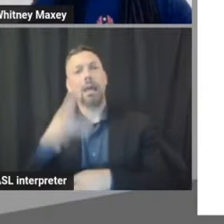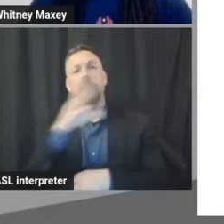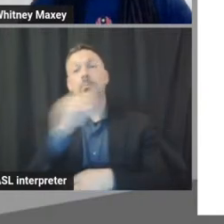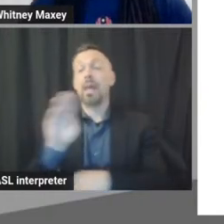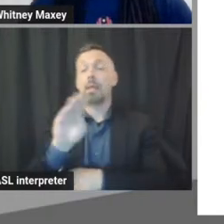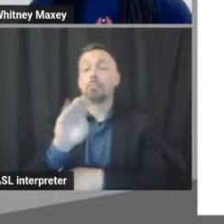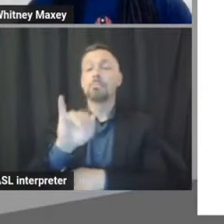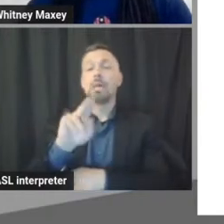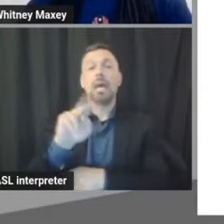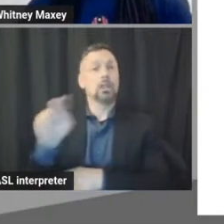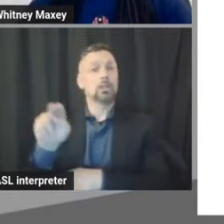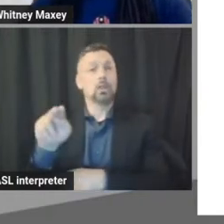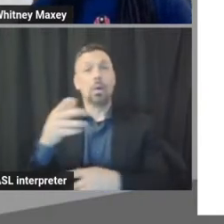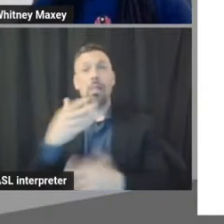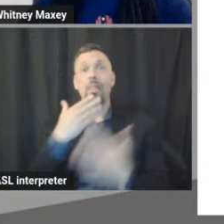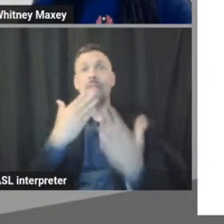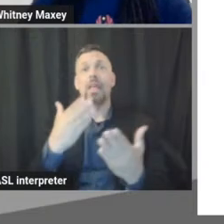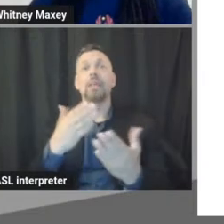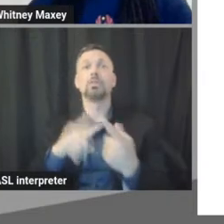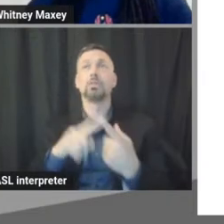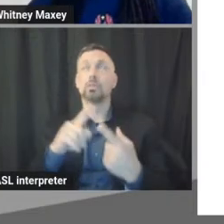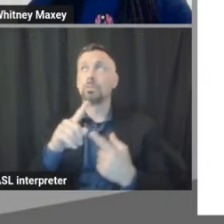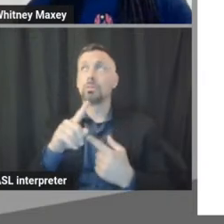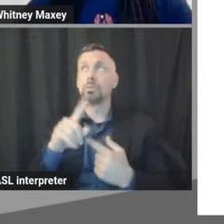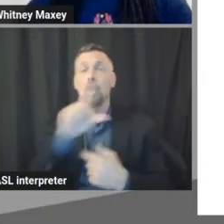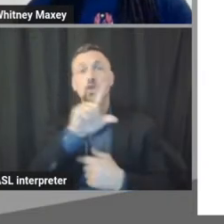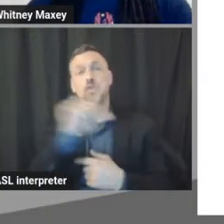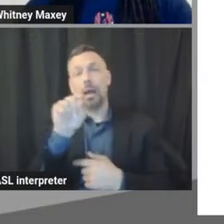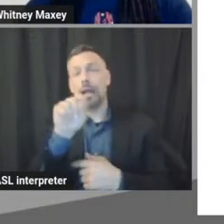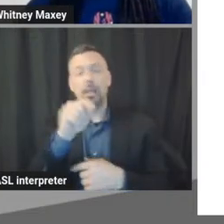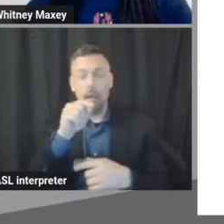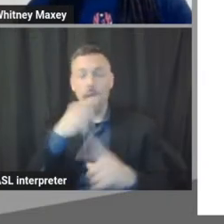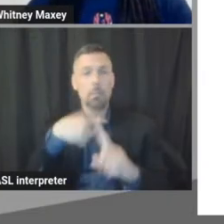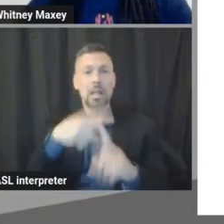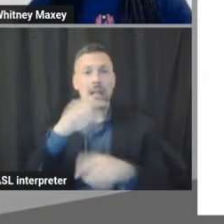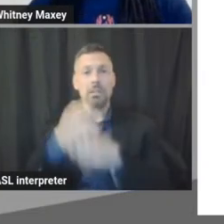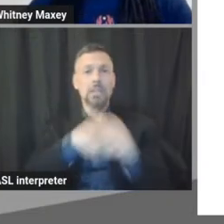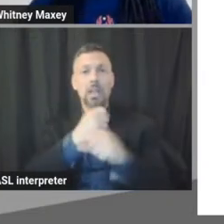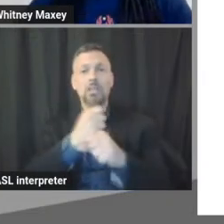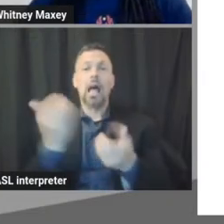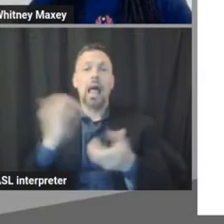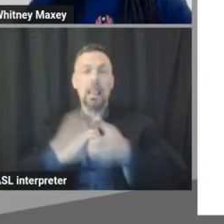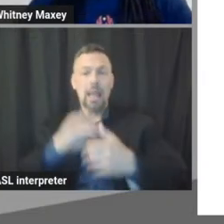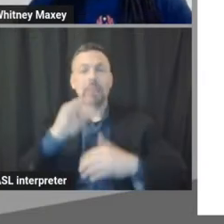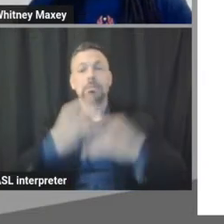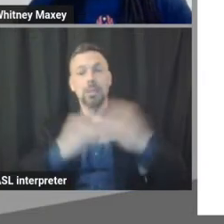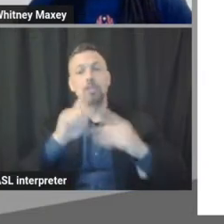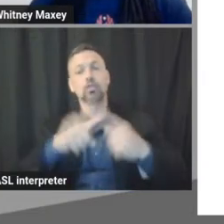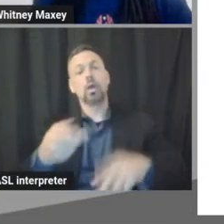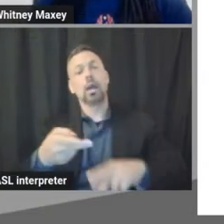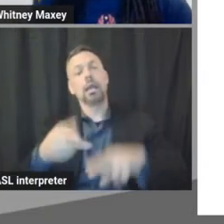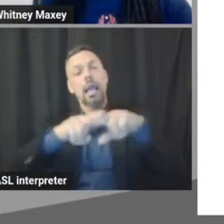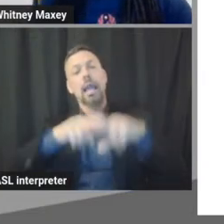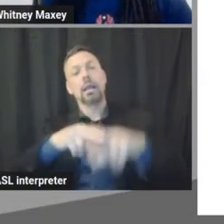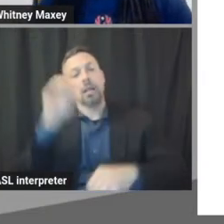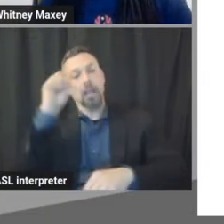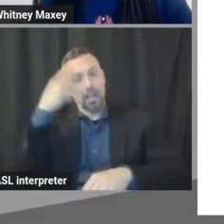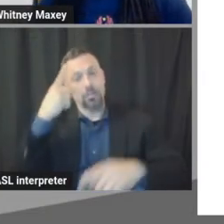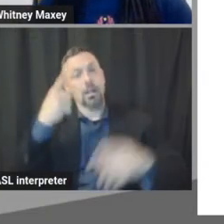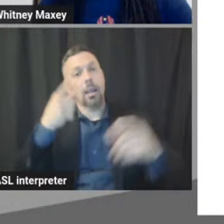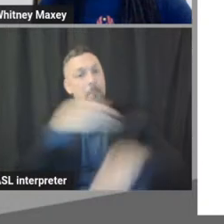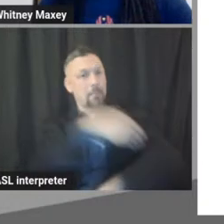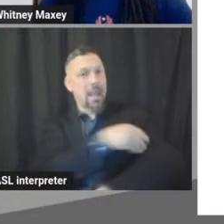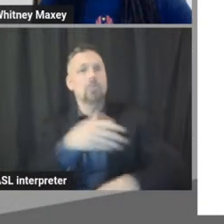Minnesota, thanks to 20 and more years of alliance building to gain governing power, they won a raft